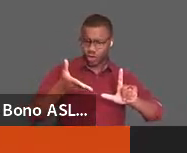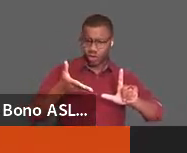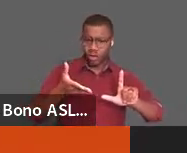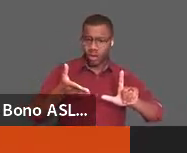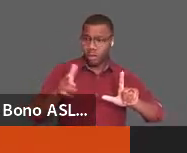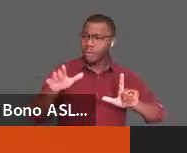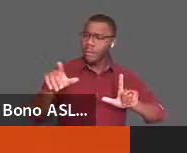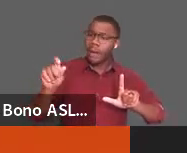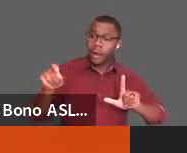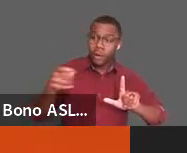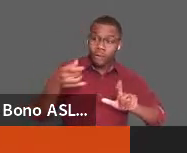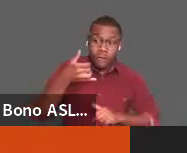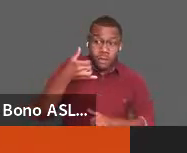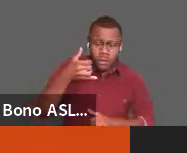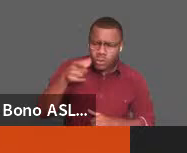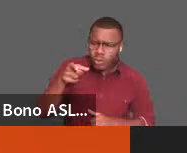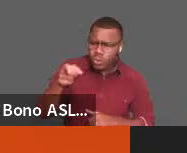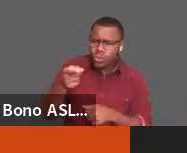phone?